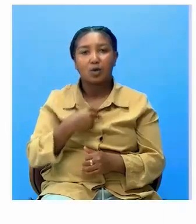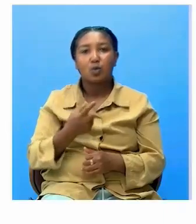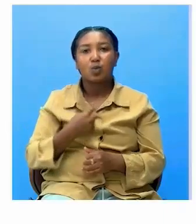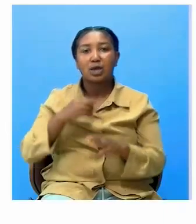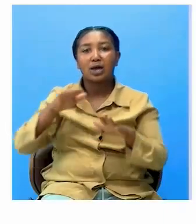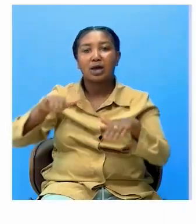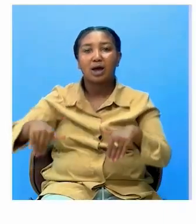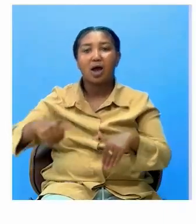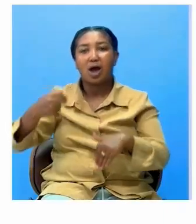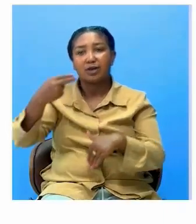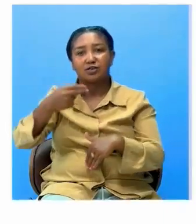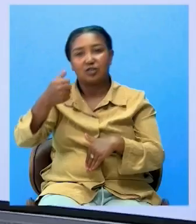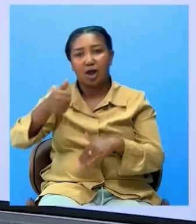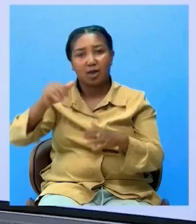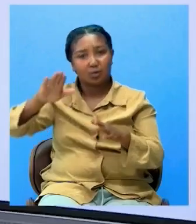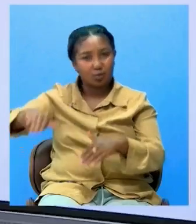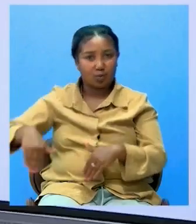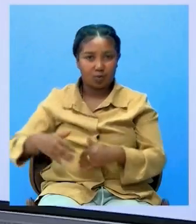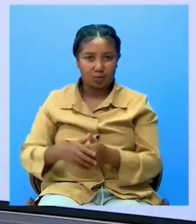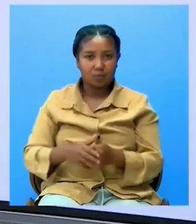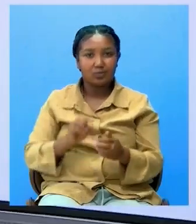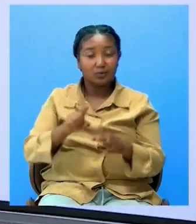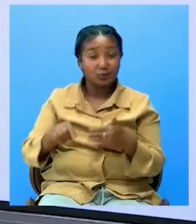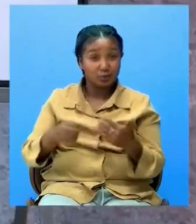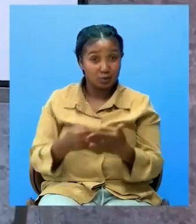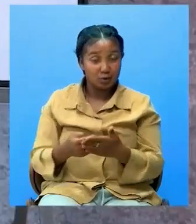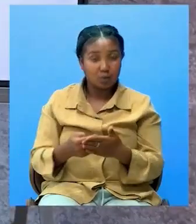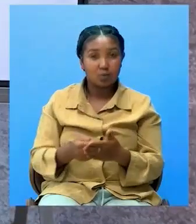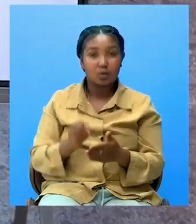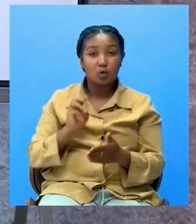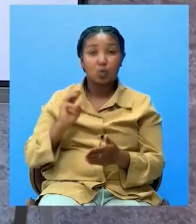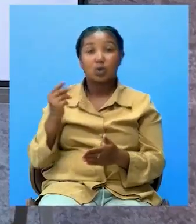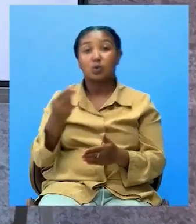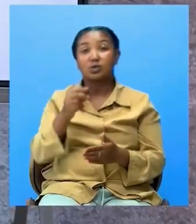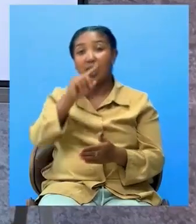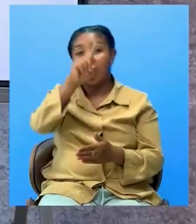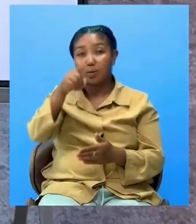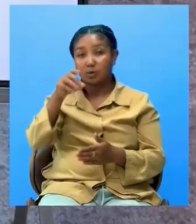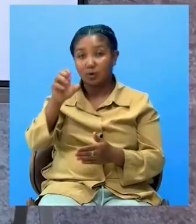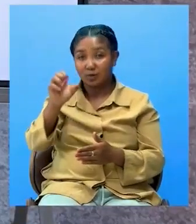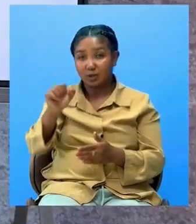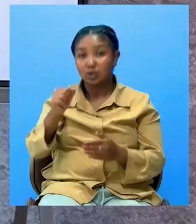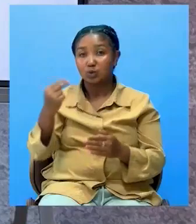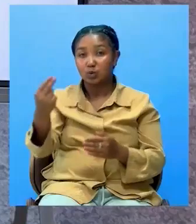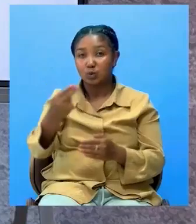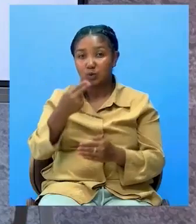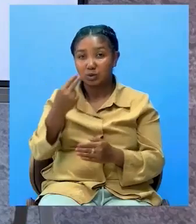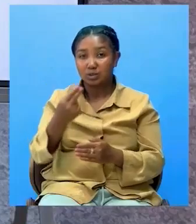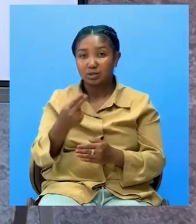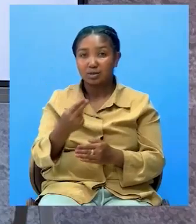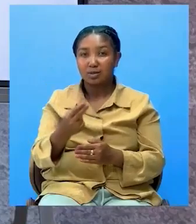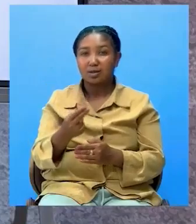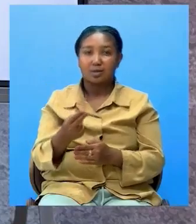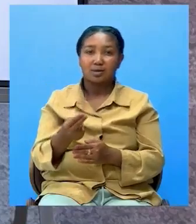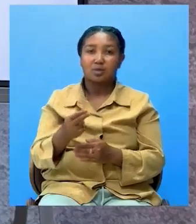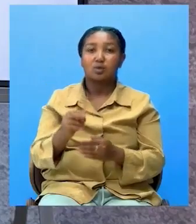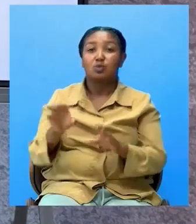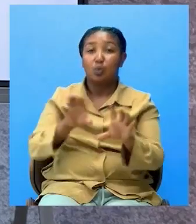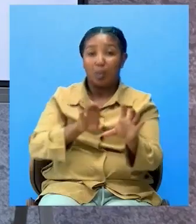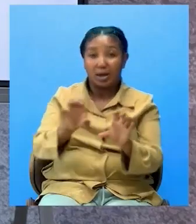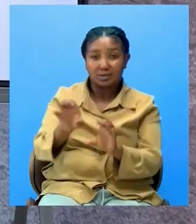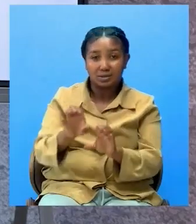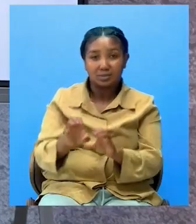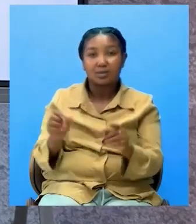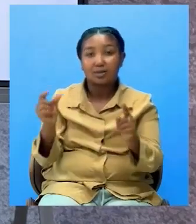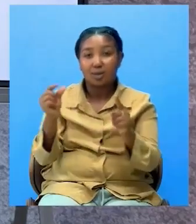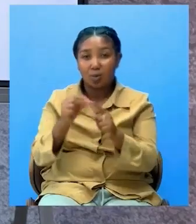omitted H-A. So we use apostrophe to use or maybe to make